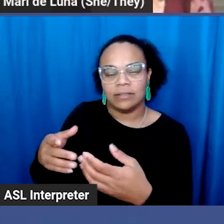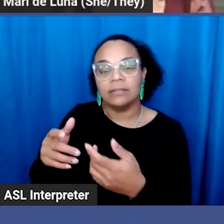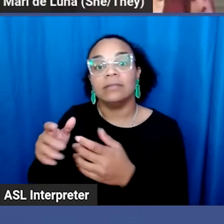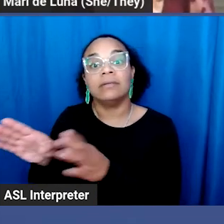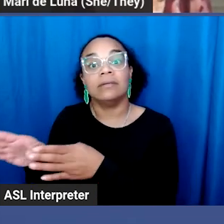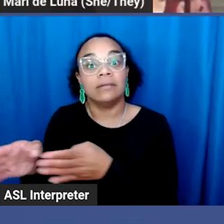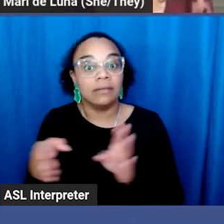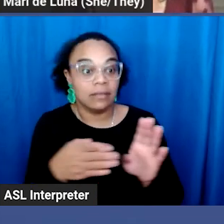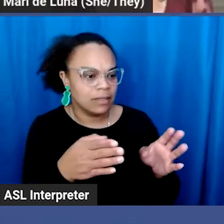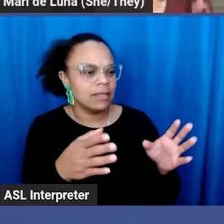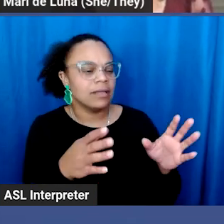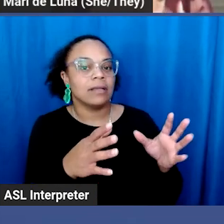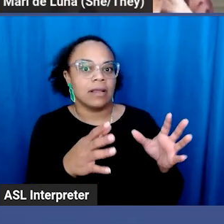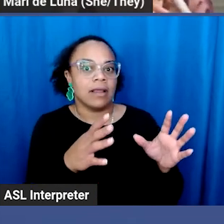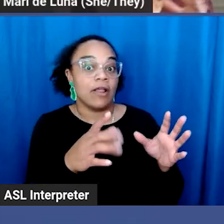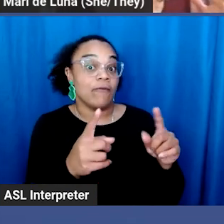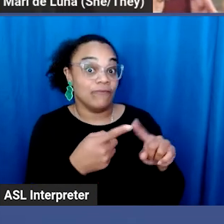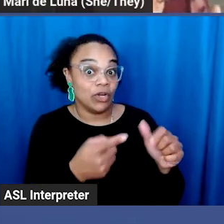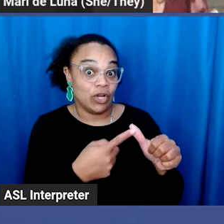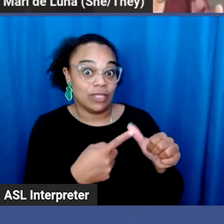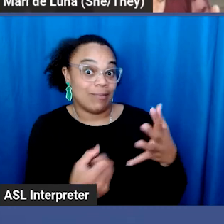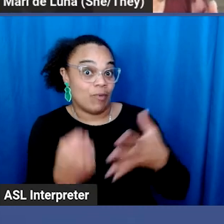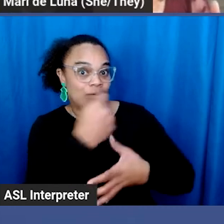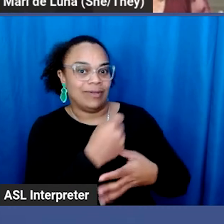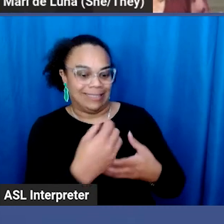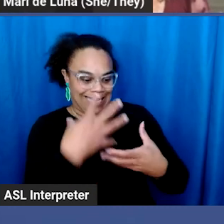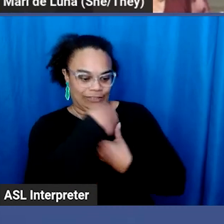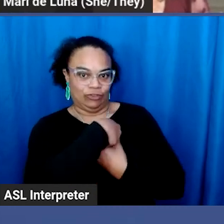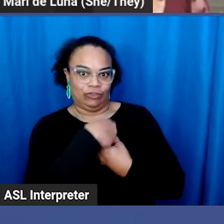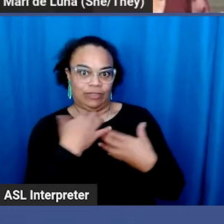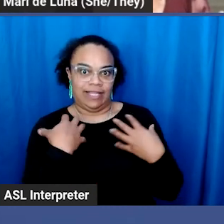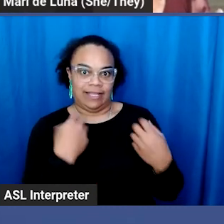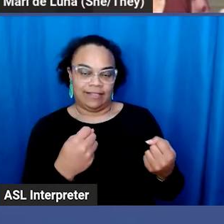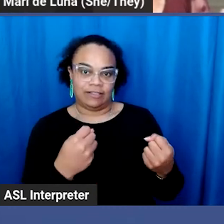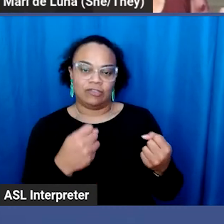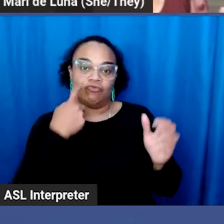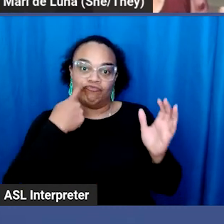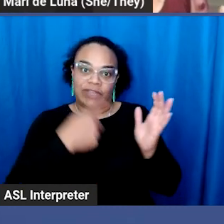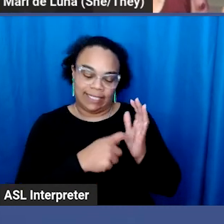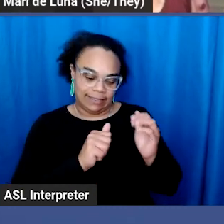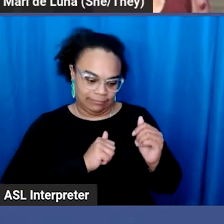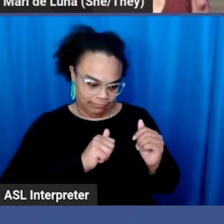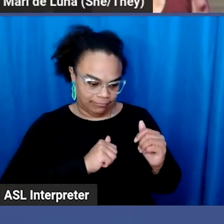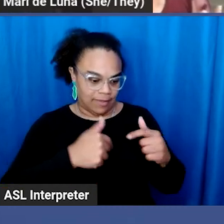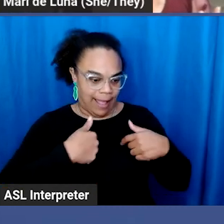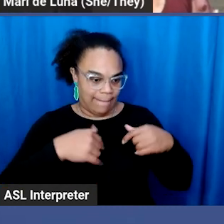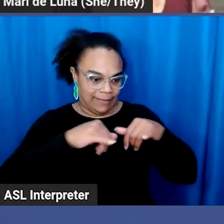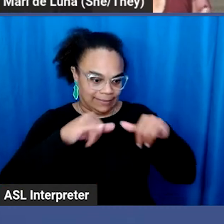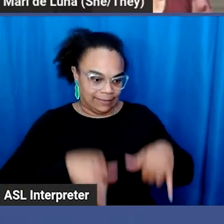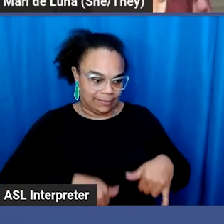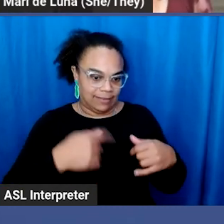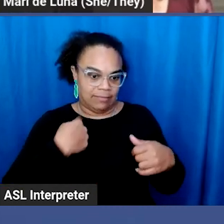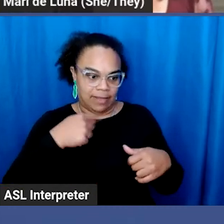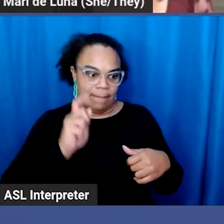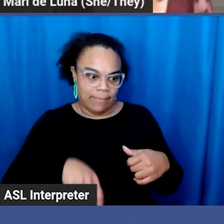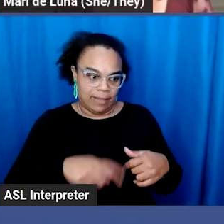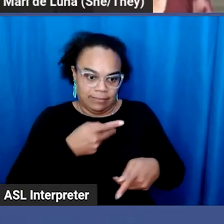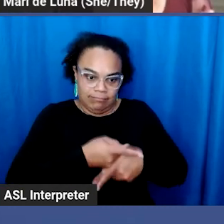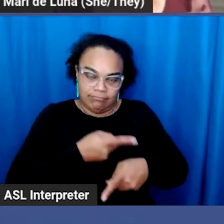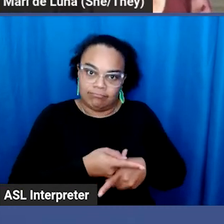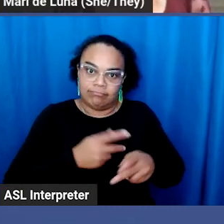prioritizing internal healing. So seeing ourselves as the system that we want to